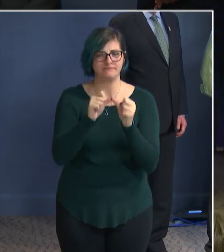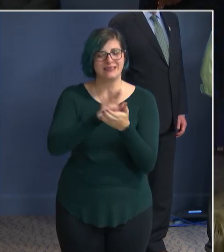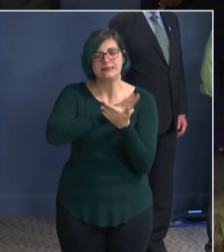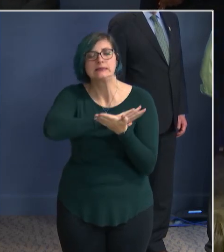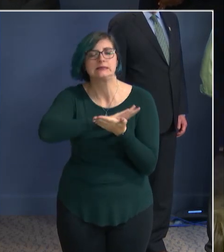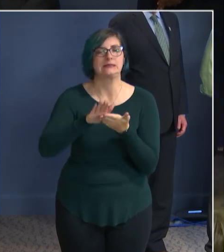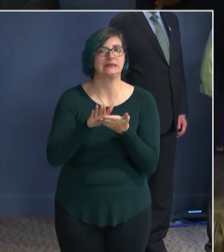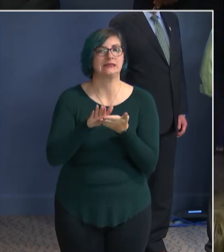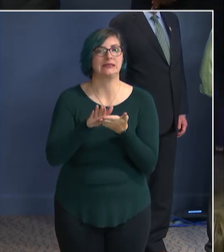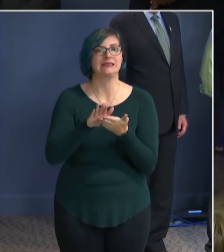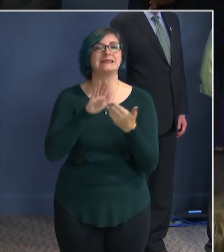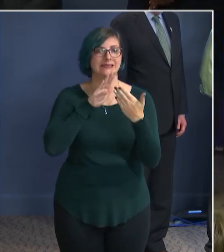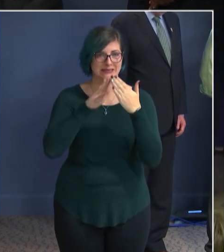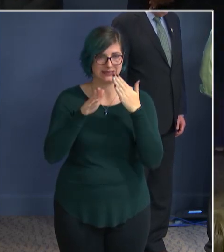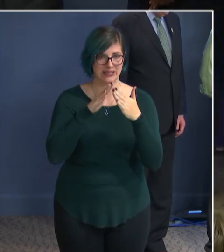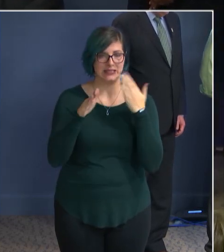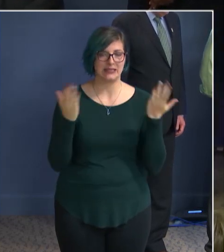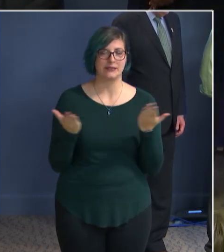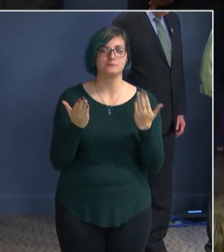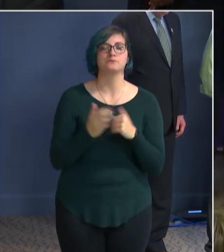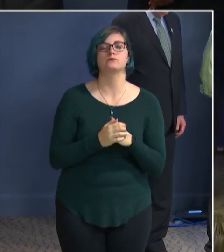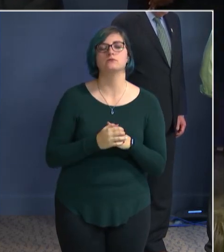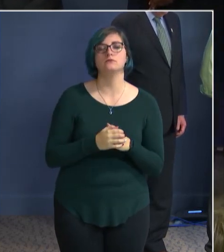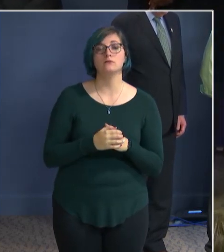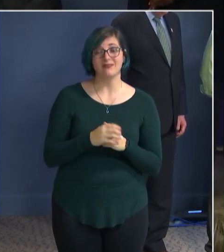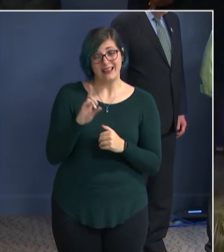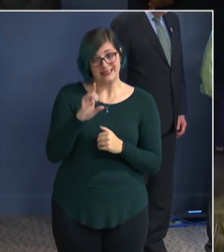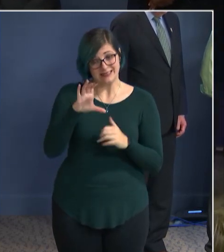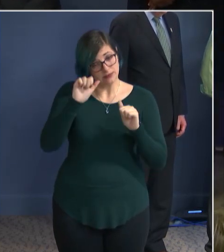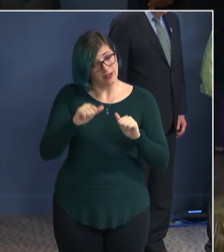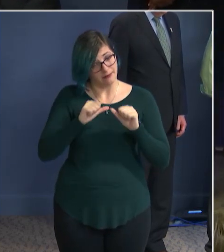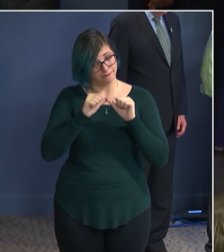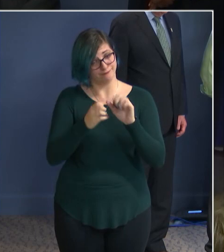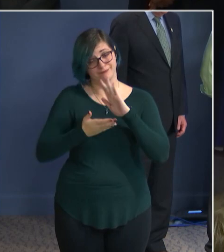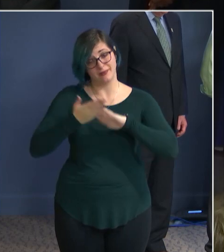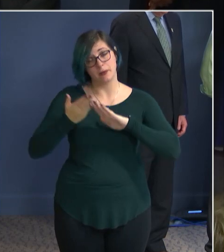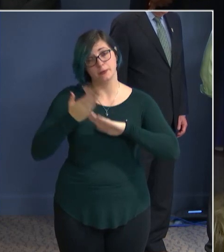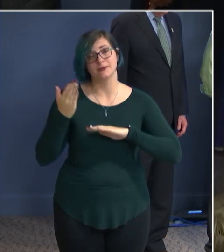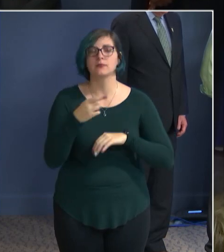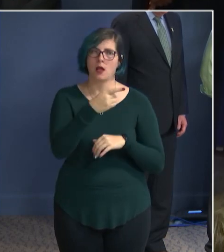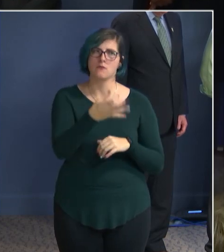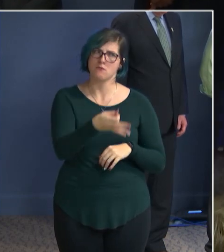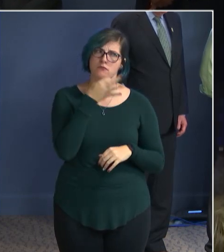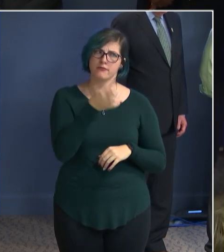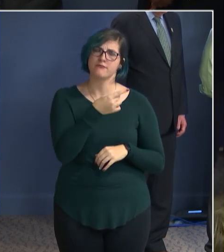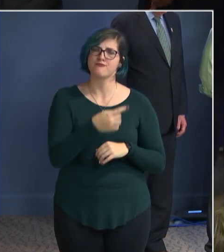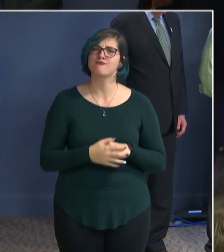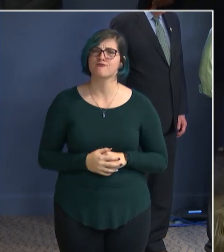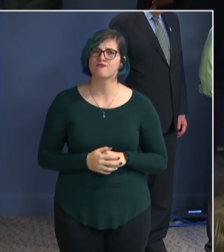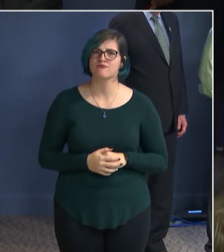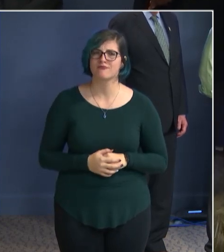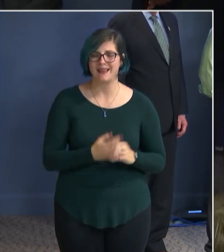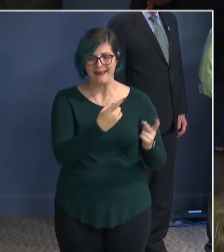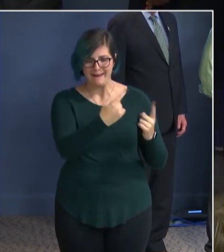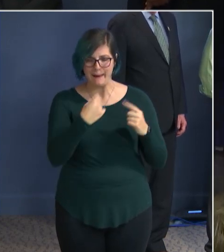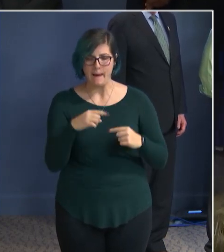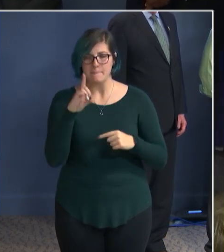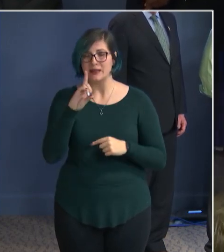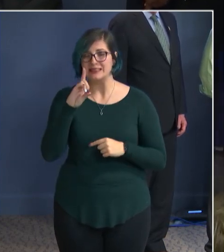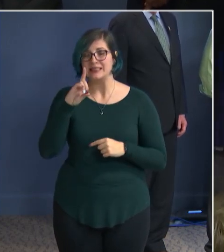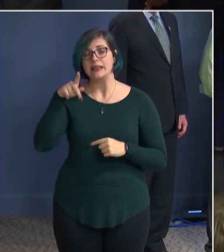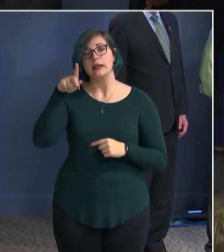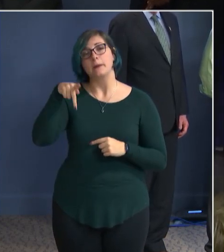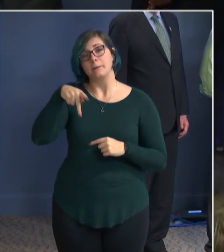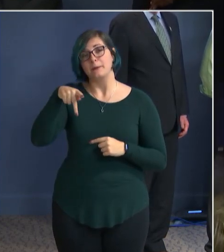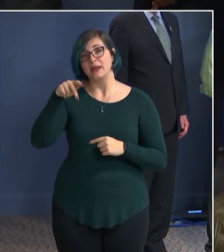clean city and a city that can operate. And he's very good at that. He came to DPW